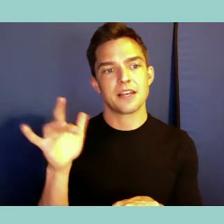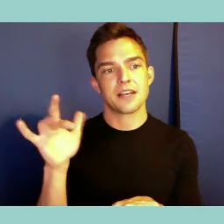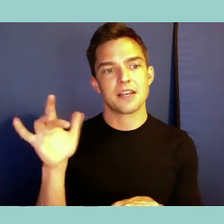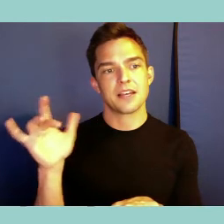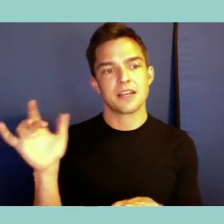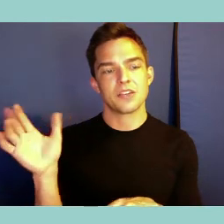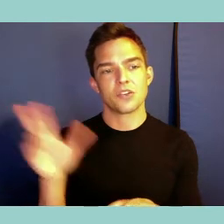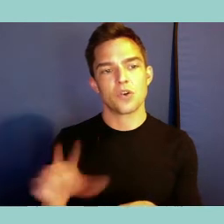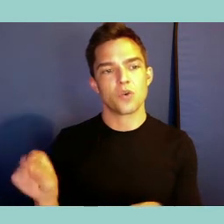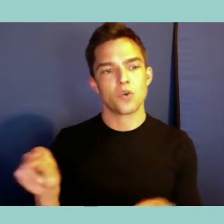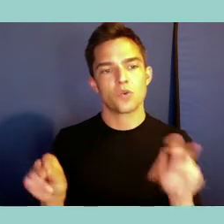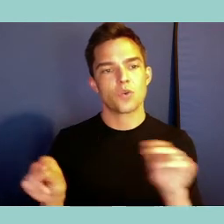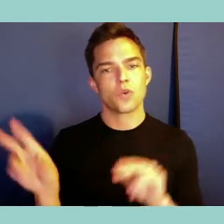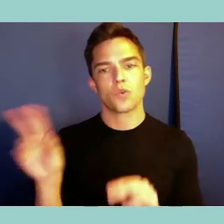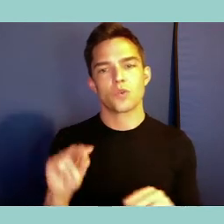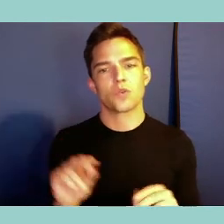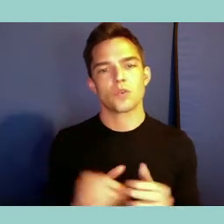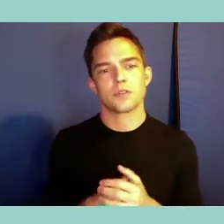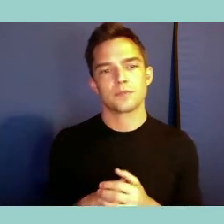diamond.